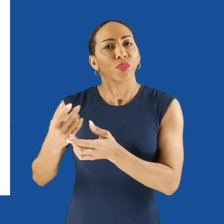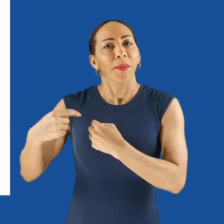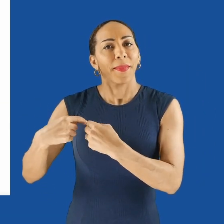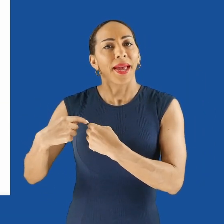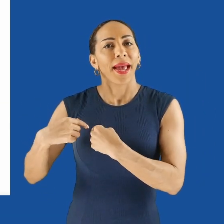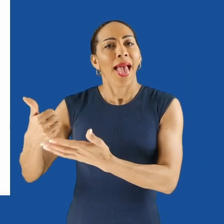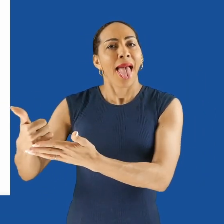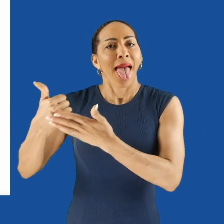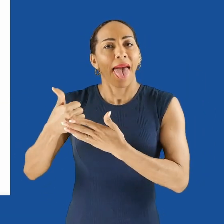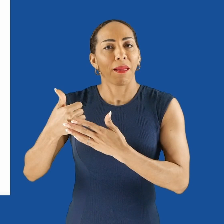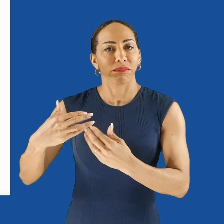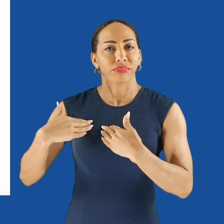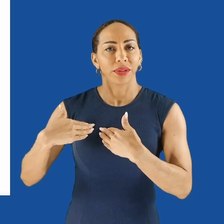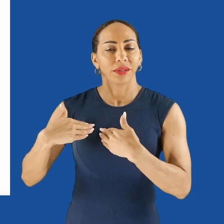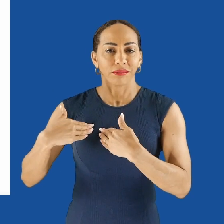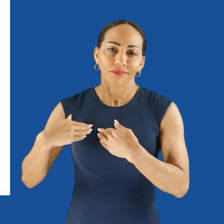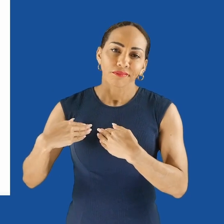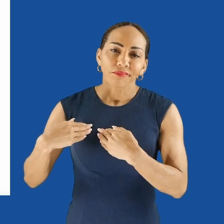me